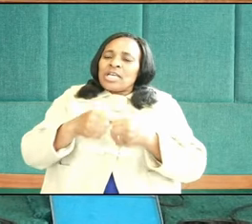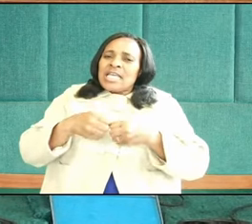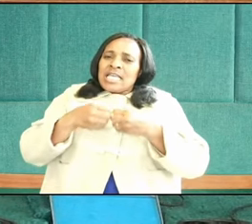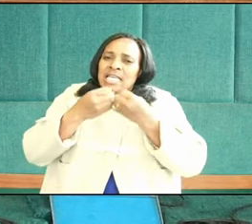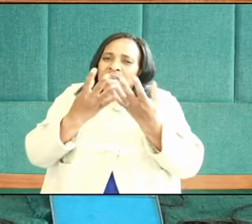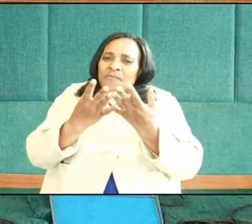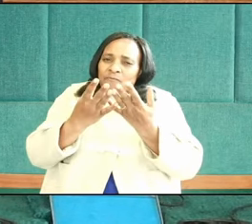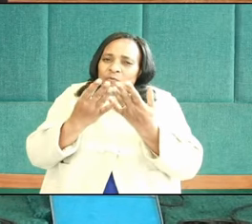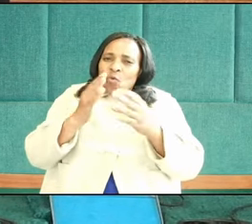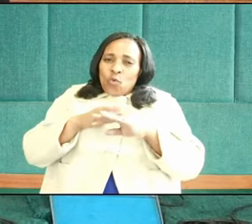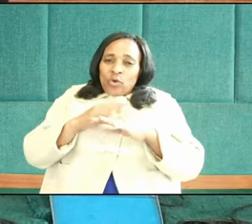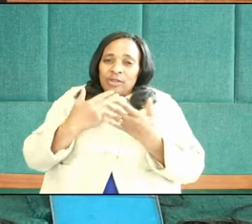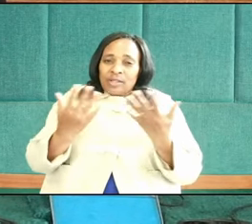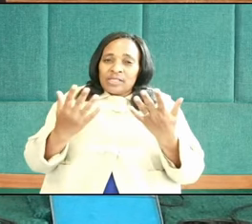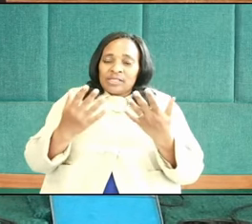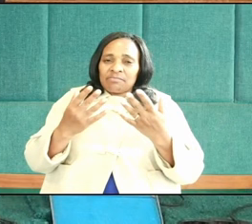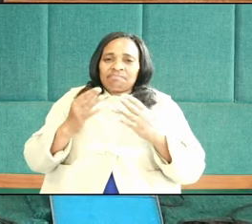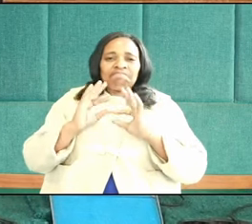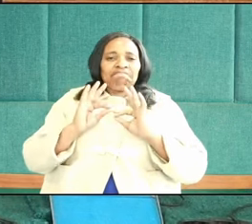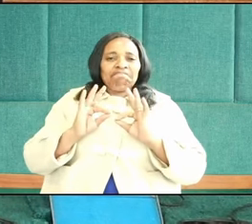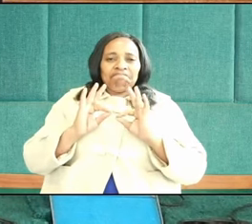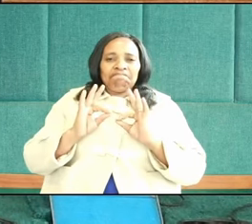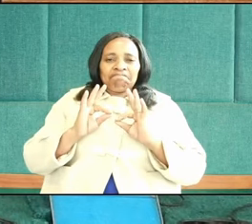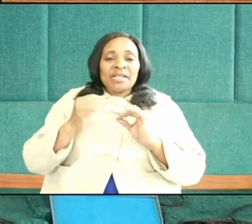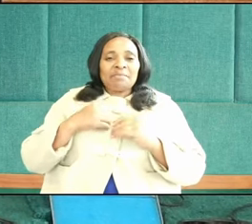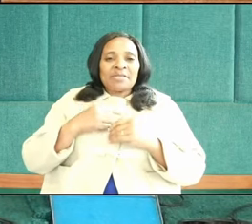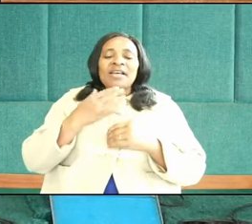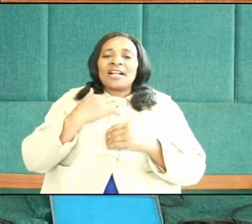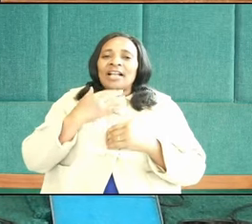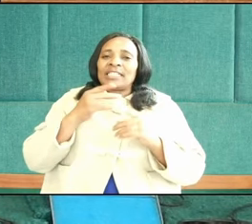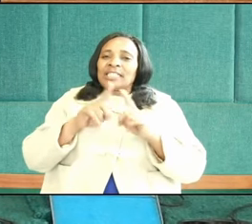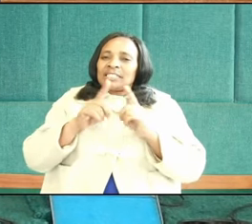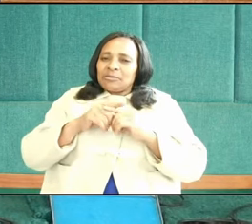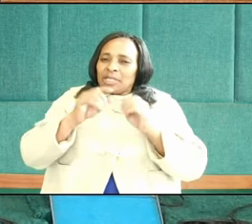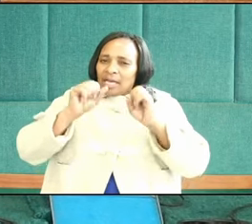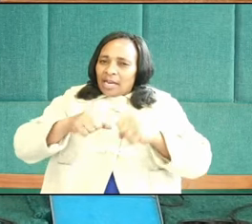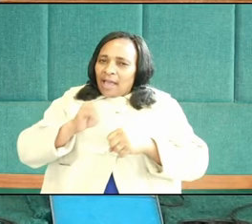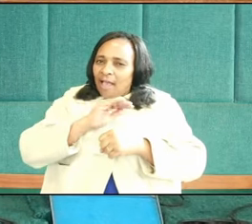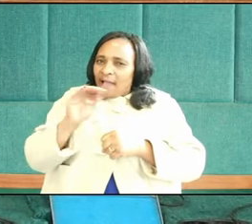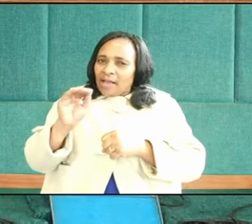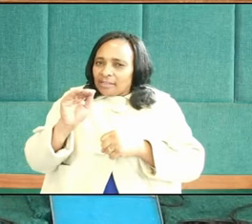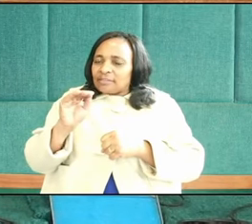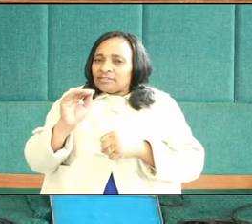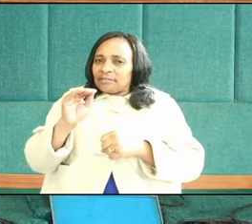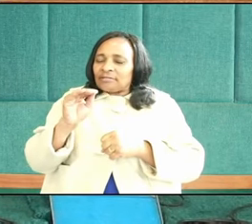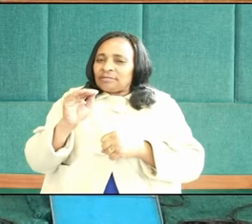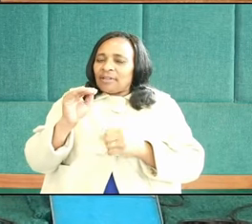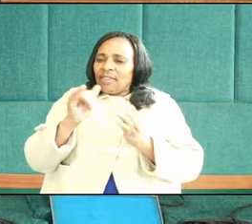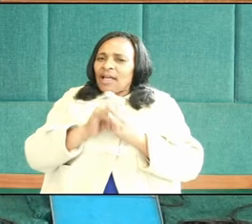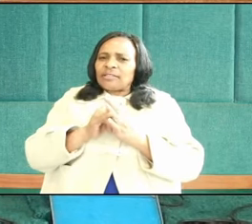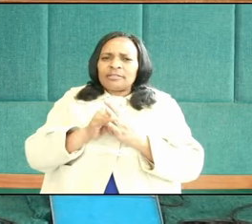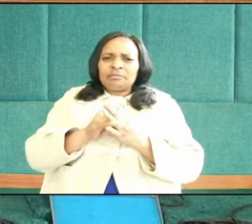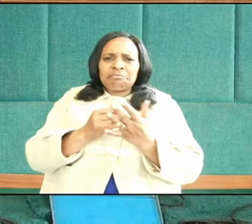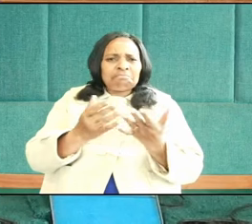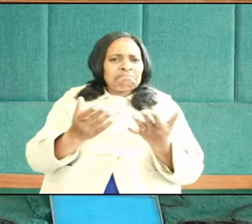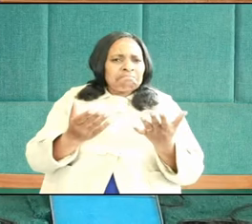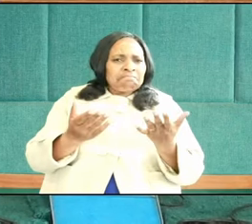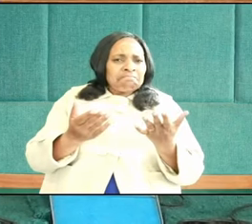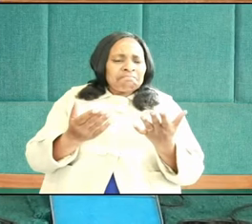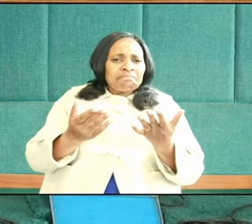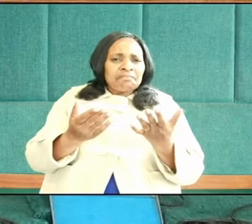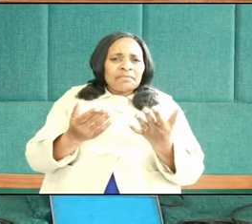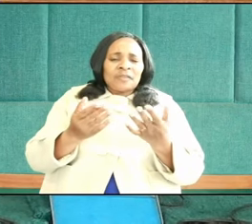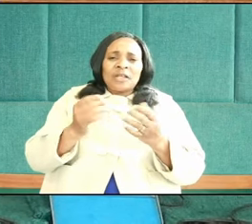gifts. Fantastic. I'd like a doll and some rollerblades. Can I ask him that? Well,